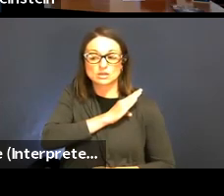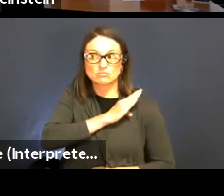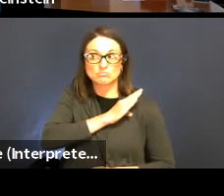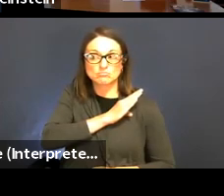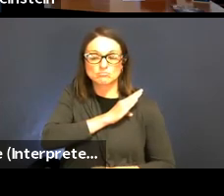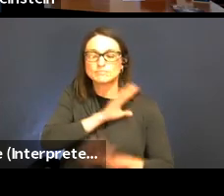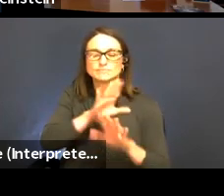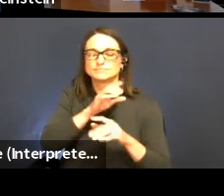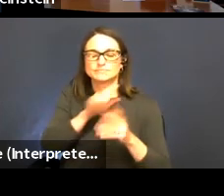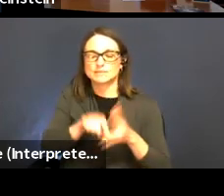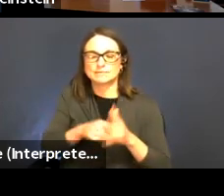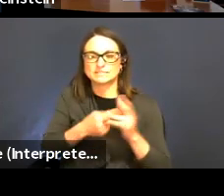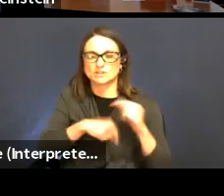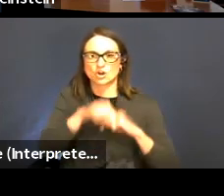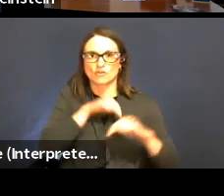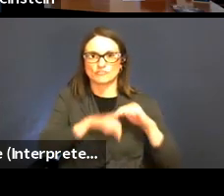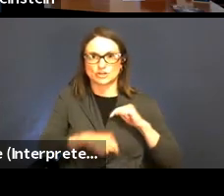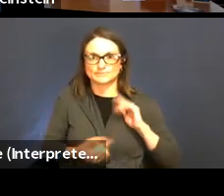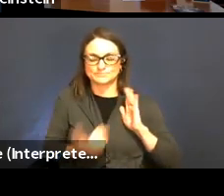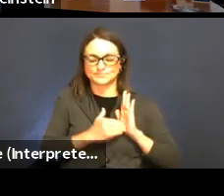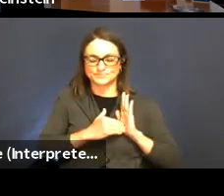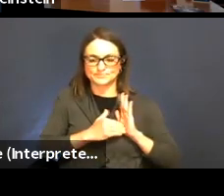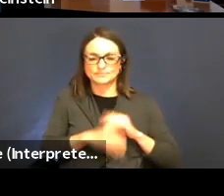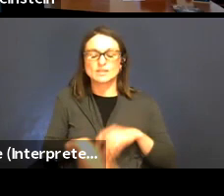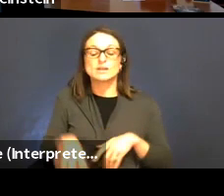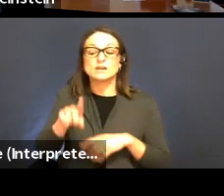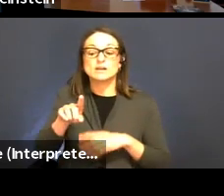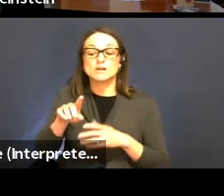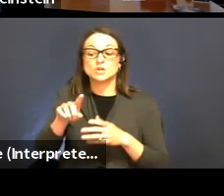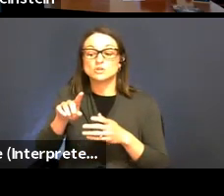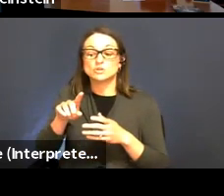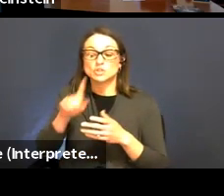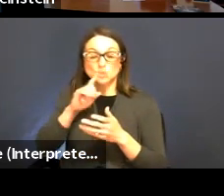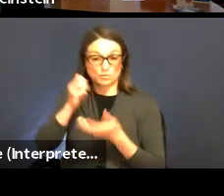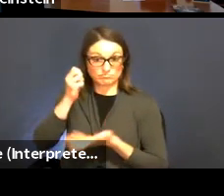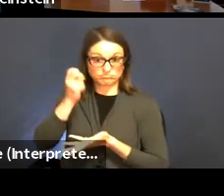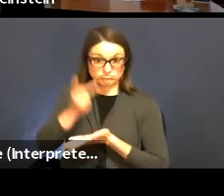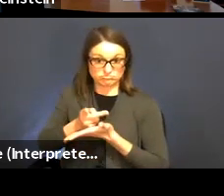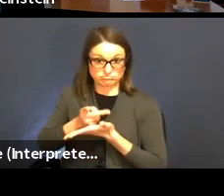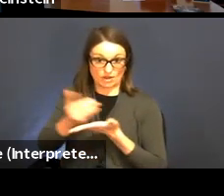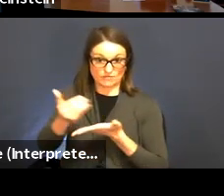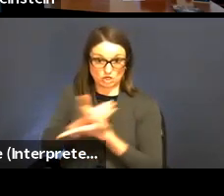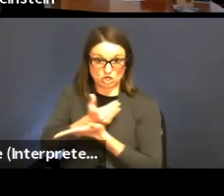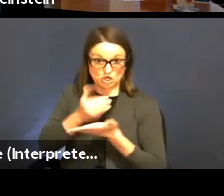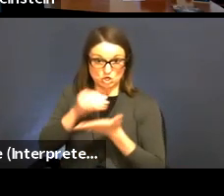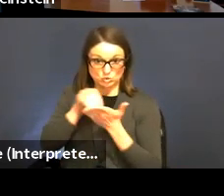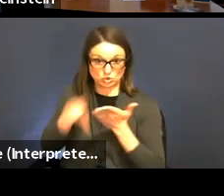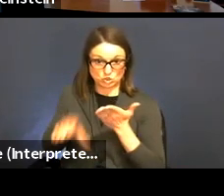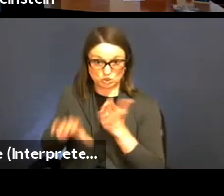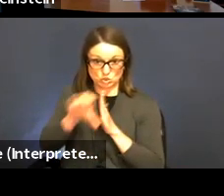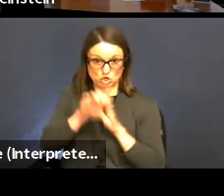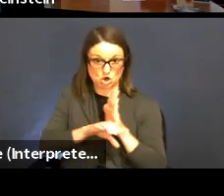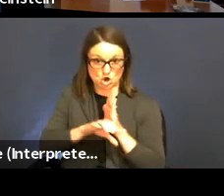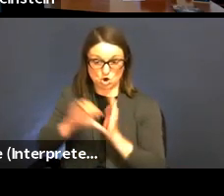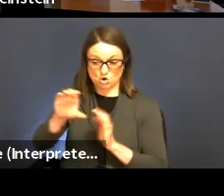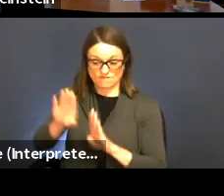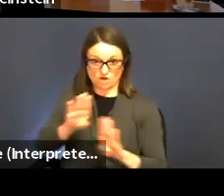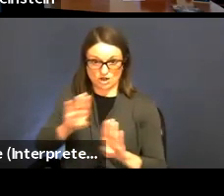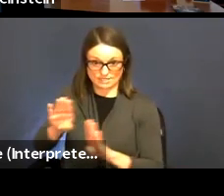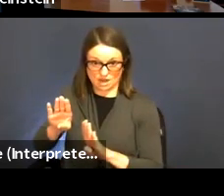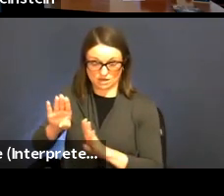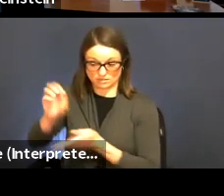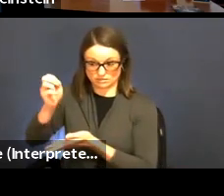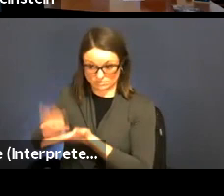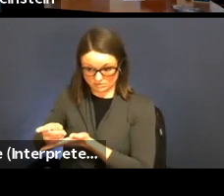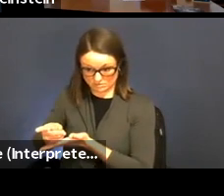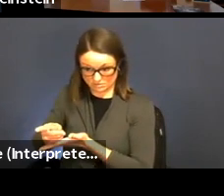let me start over. With the approval of the new student code of conduct, the